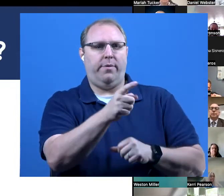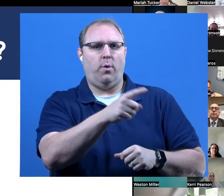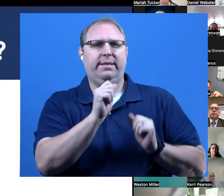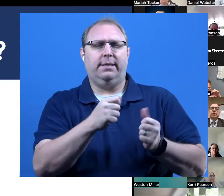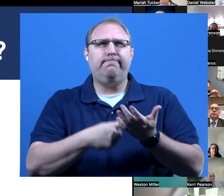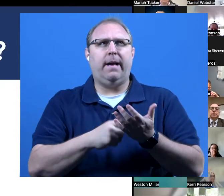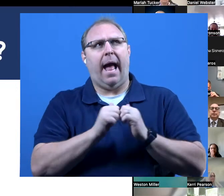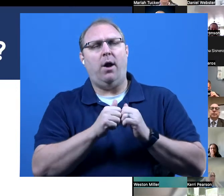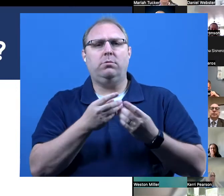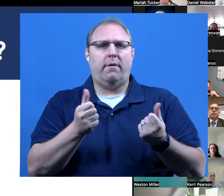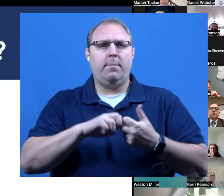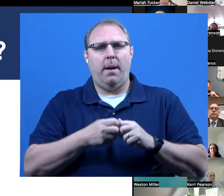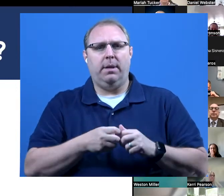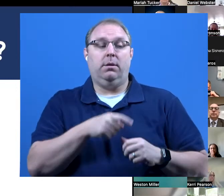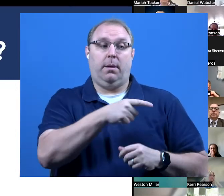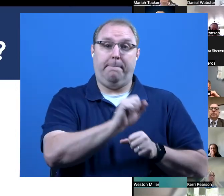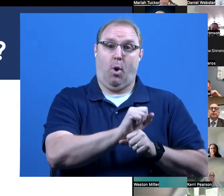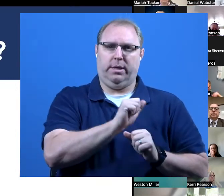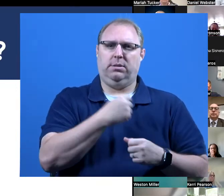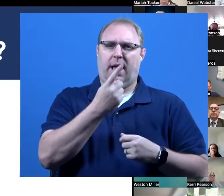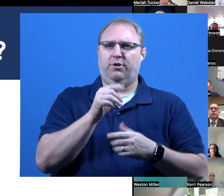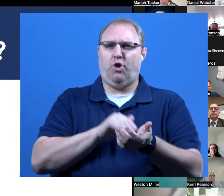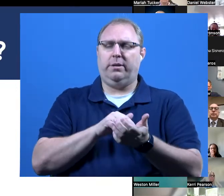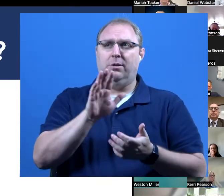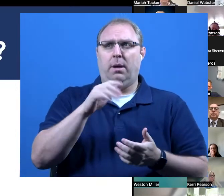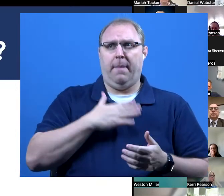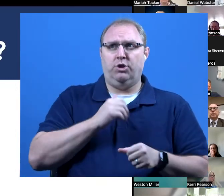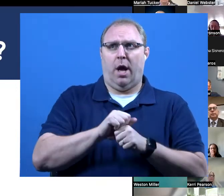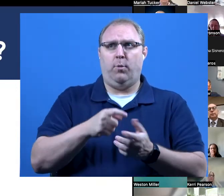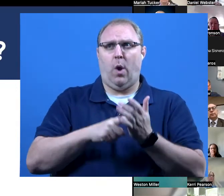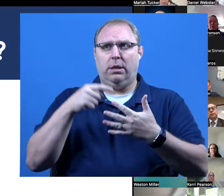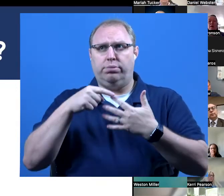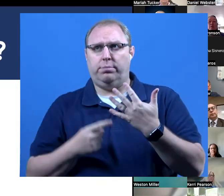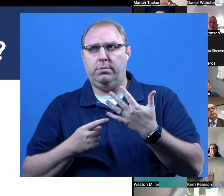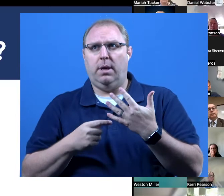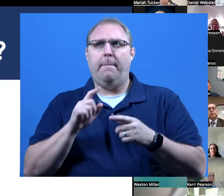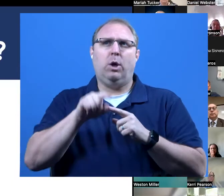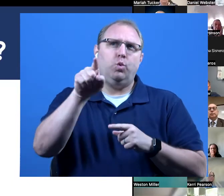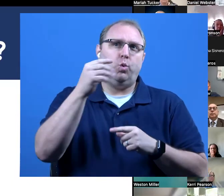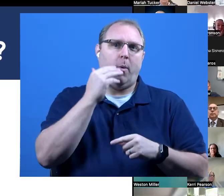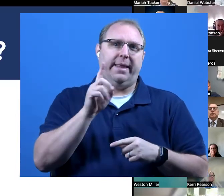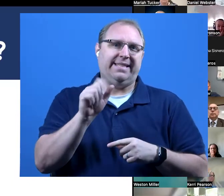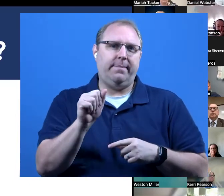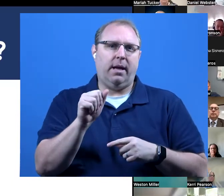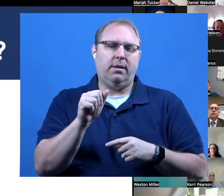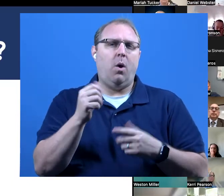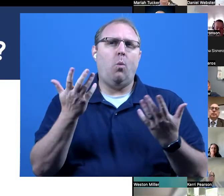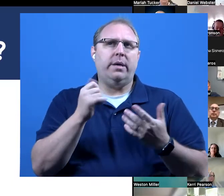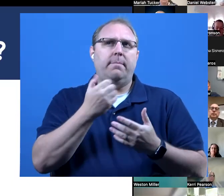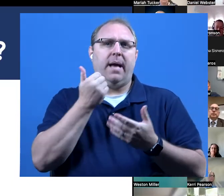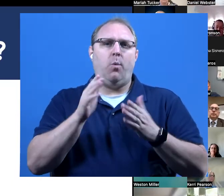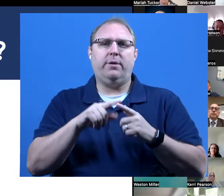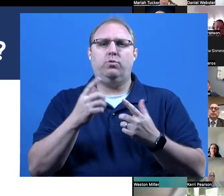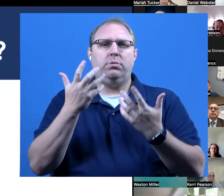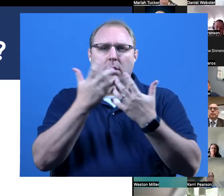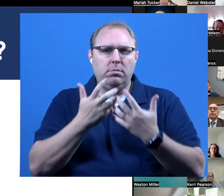be a solution or an accommodation to figure that out. So then that's sent back to the HR